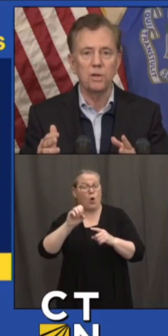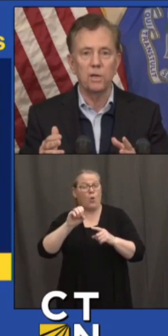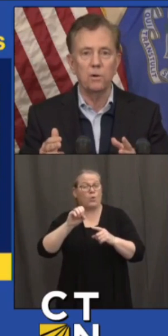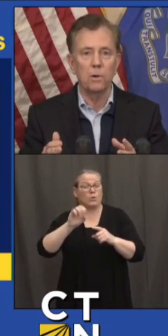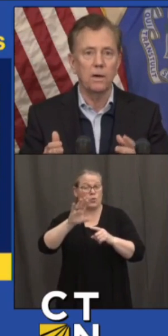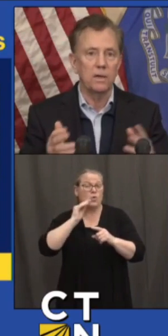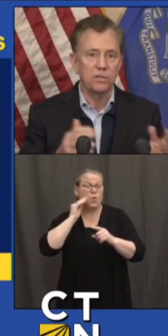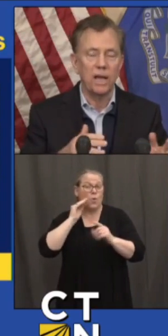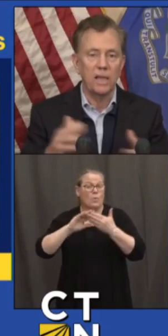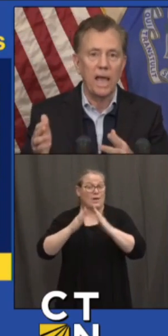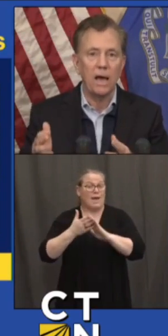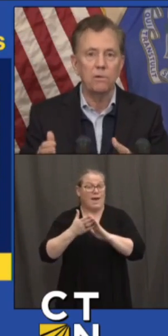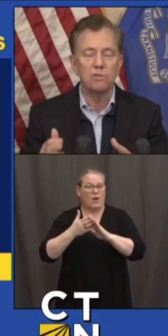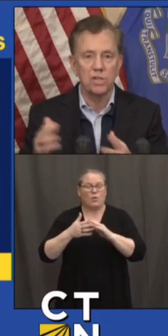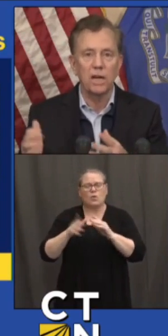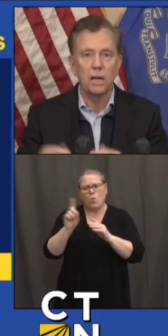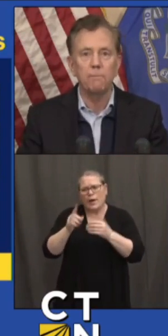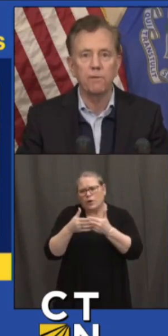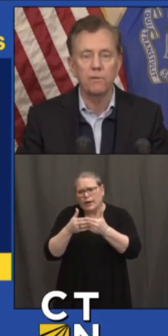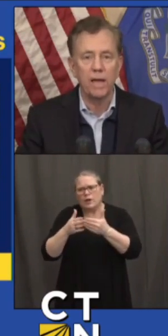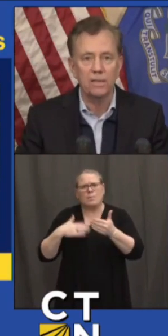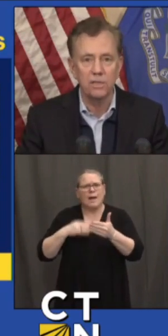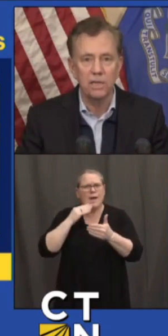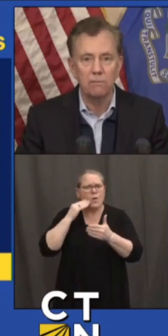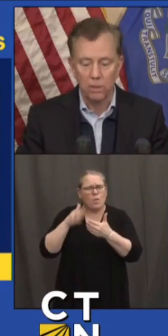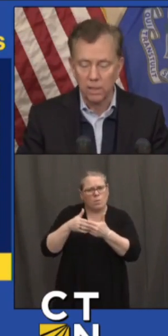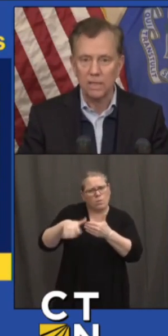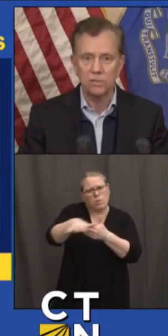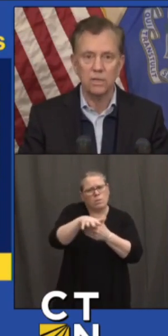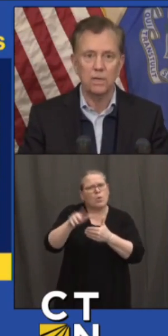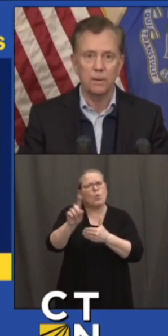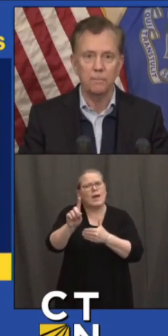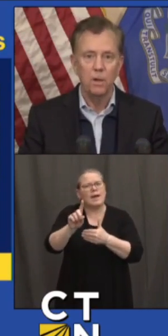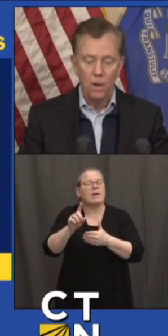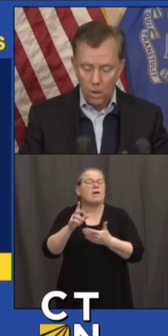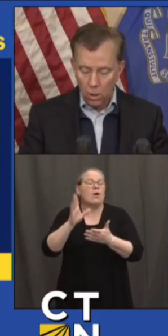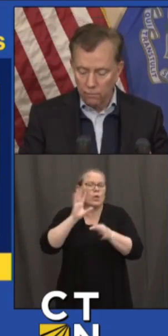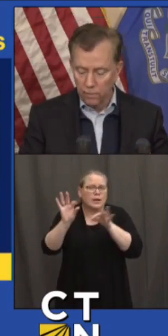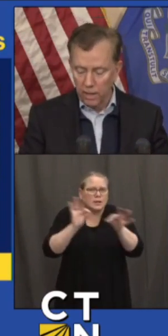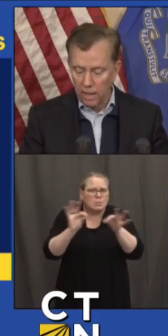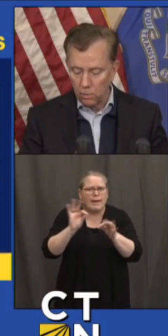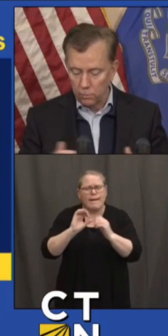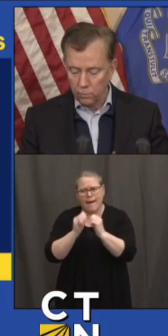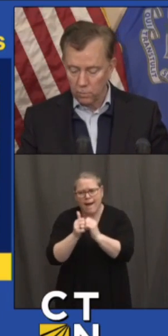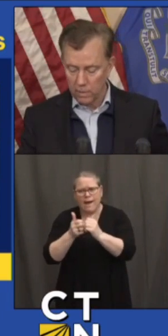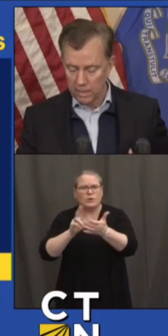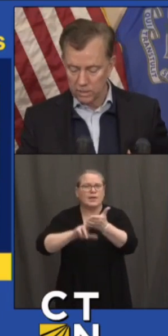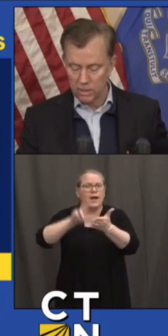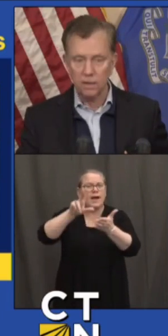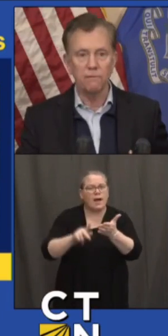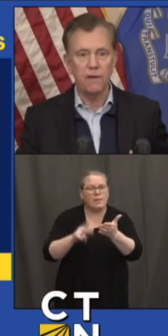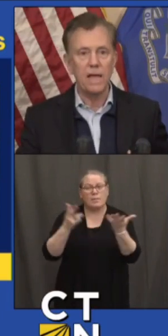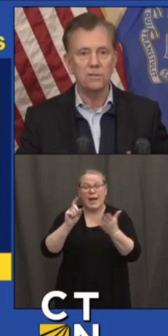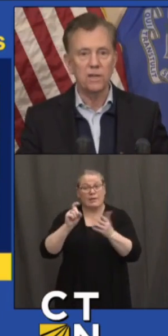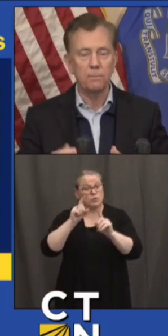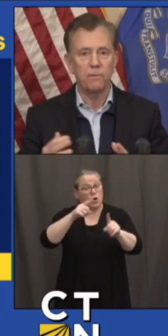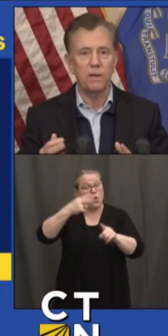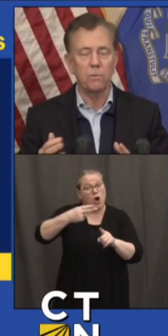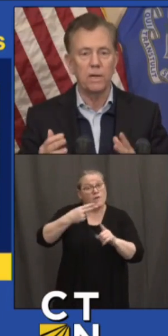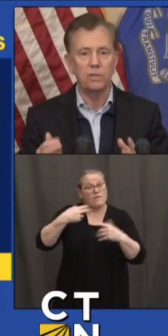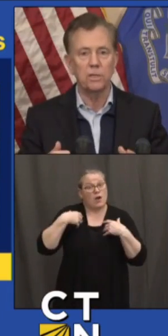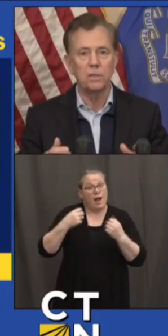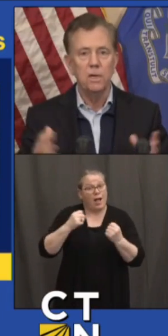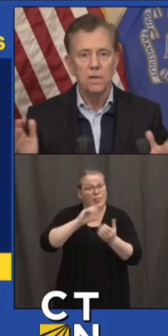able to tell you exactly how you sign up for the vaccine, whether that's a Hartford Health or that's a van type